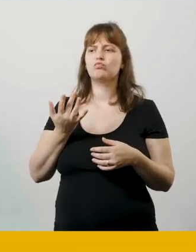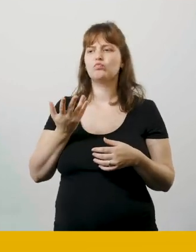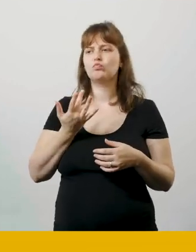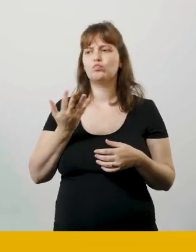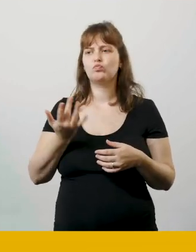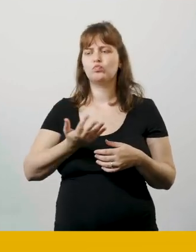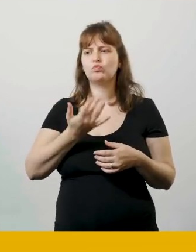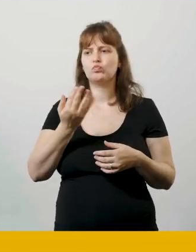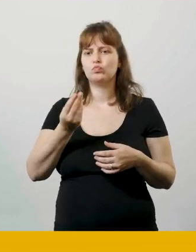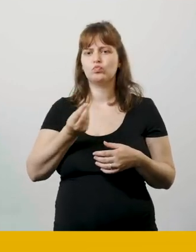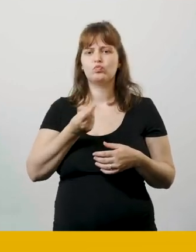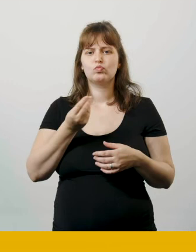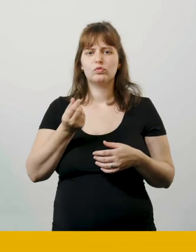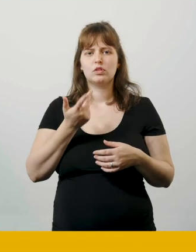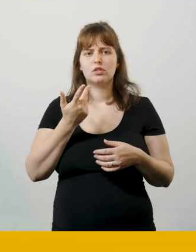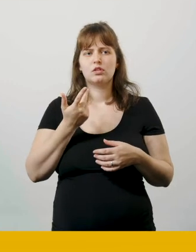some